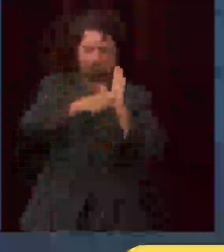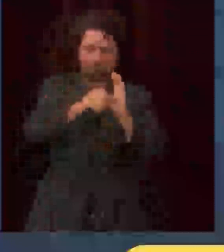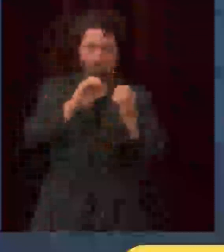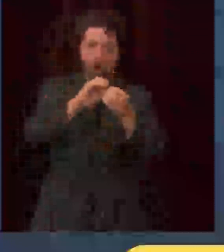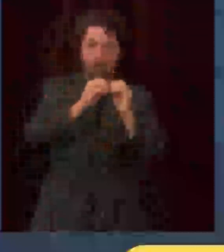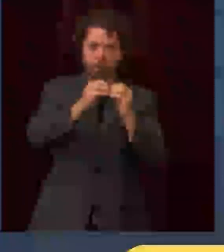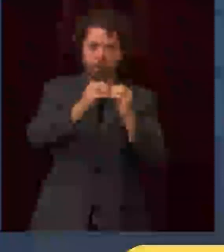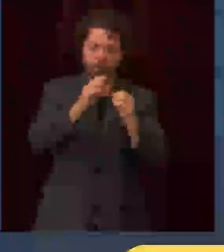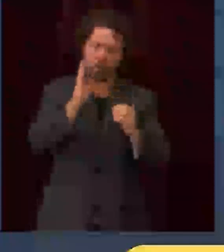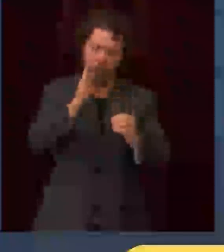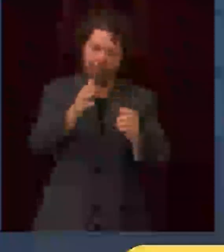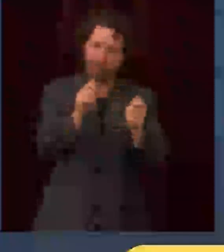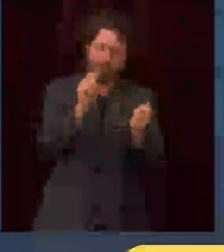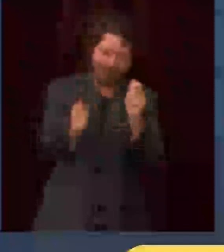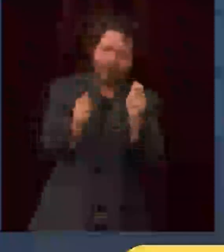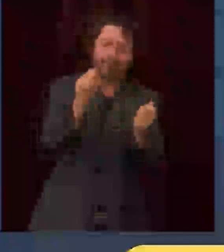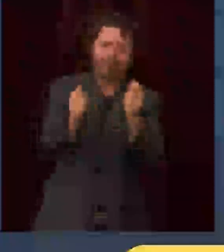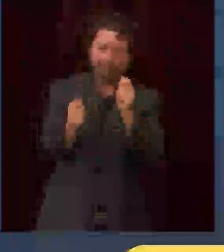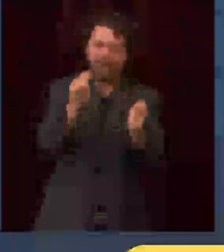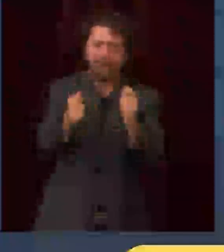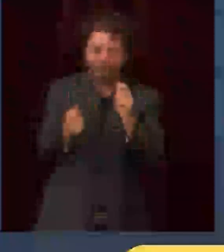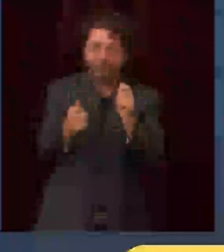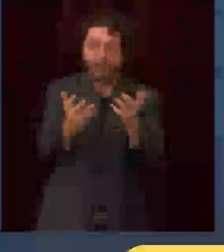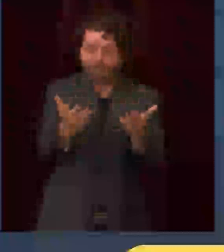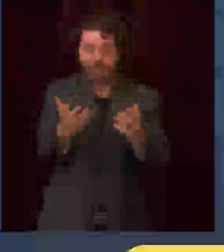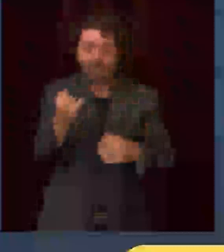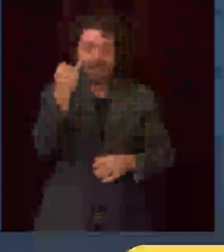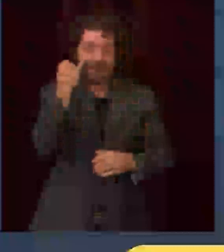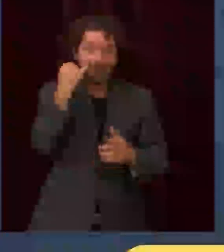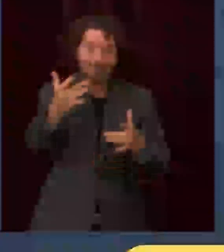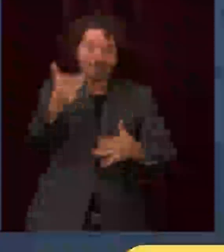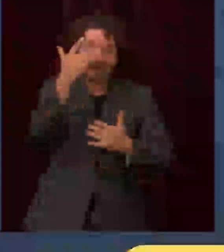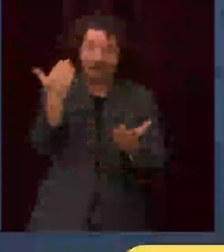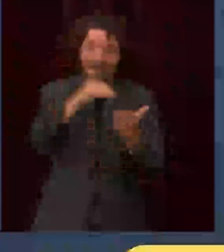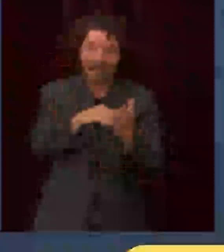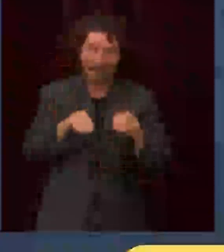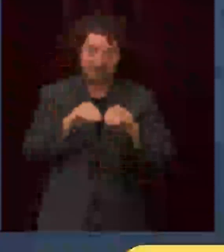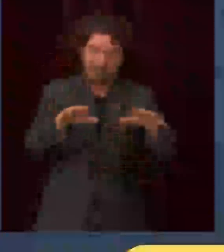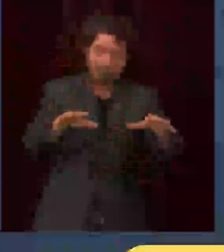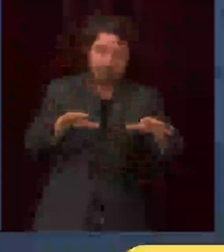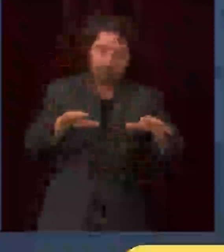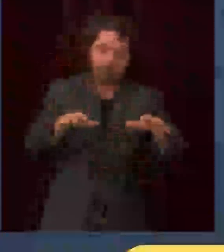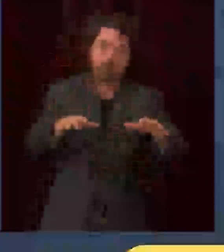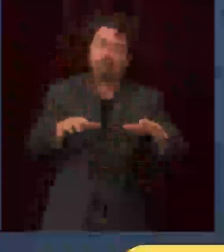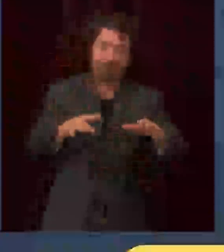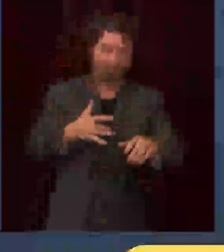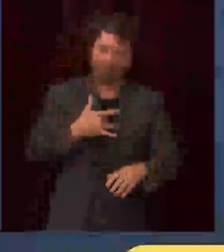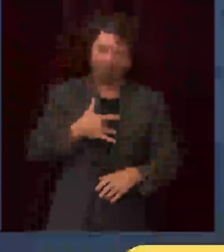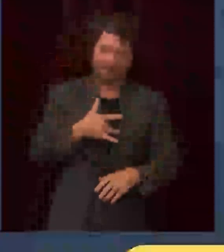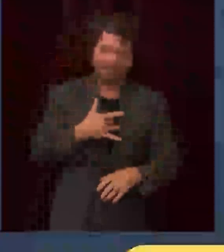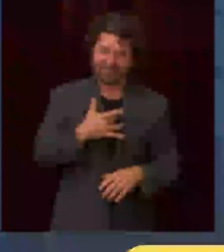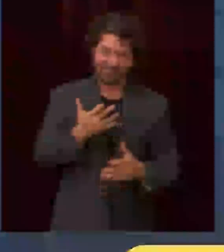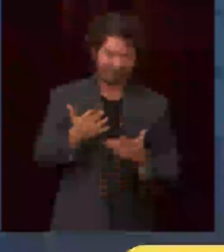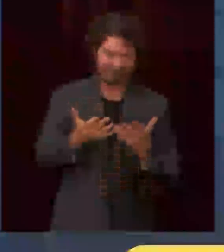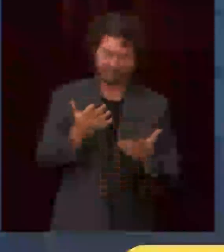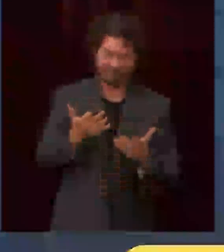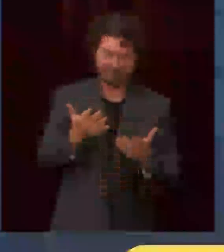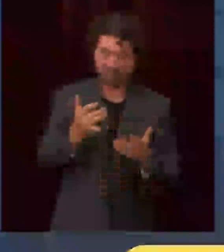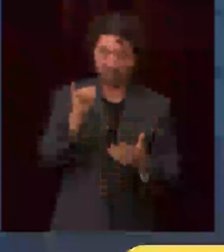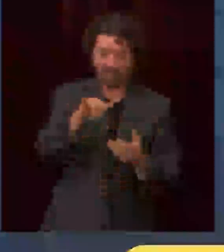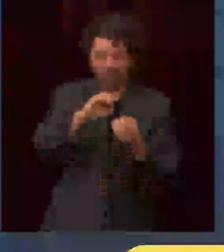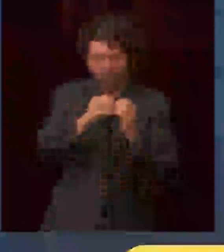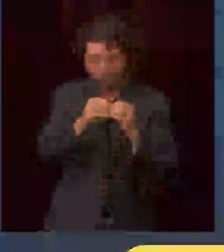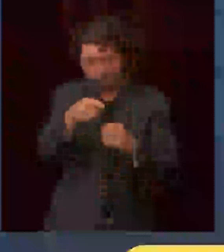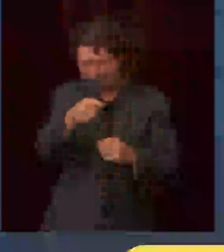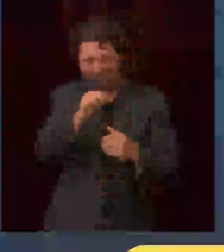day. If one has an outbreak and you have a relatively small population, those numbers, quickly change.